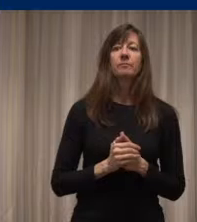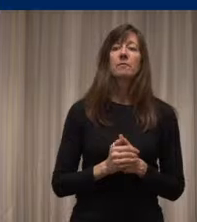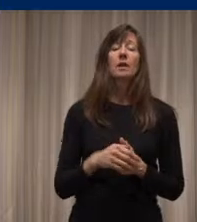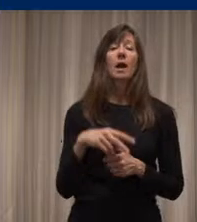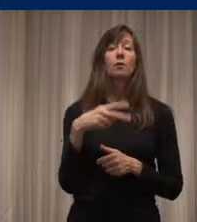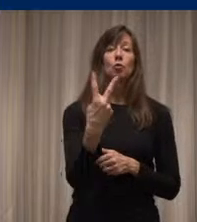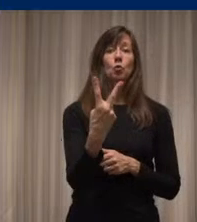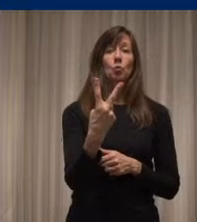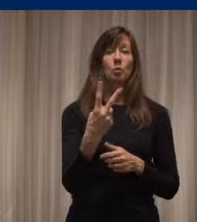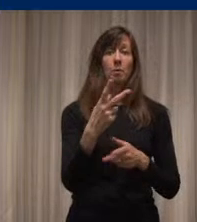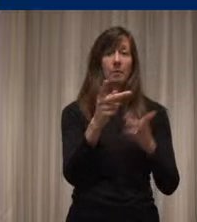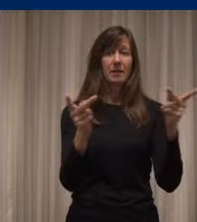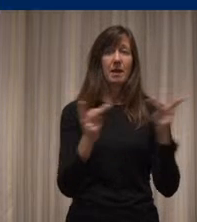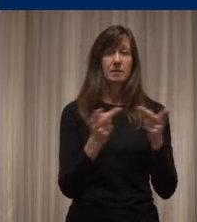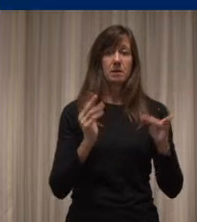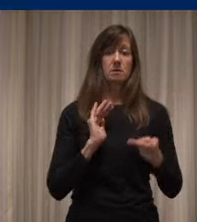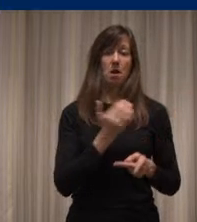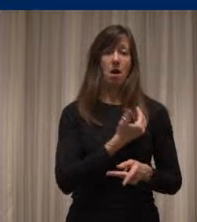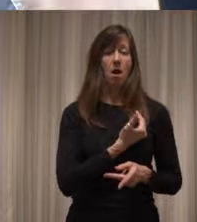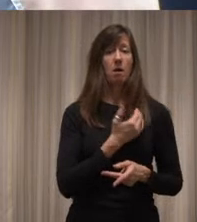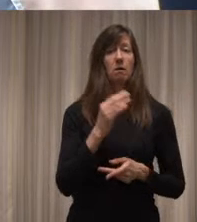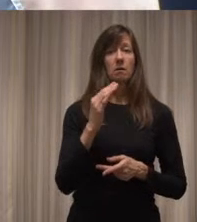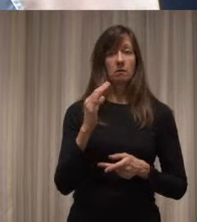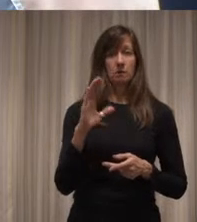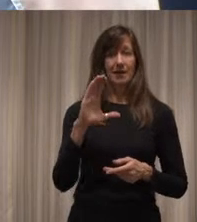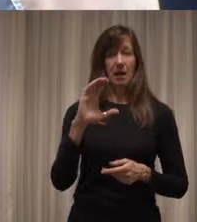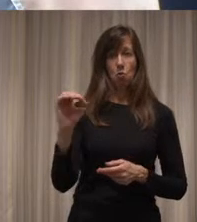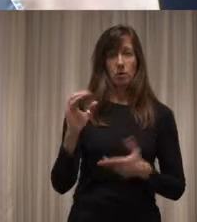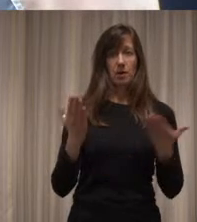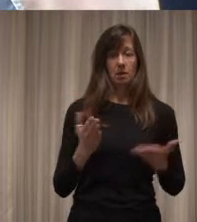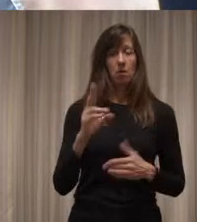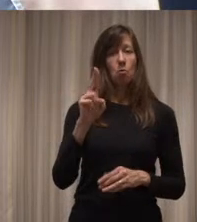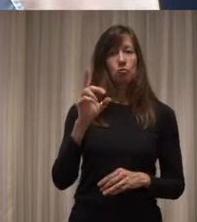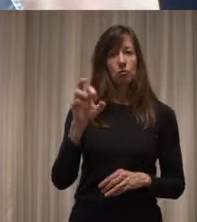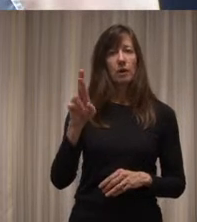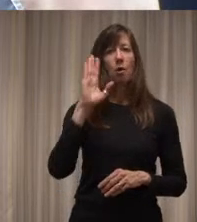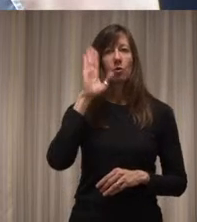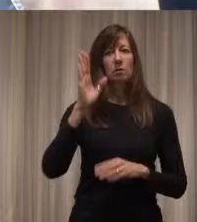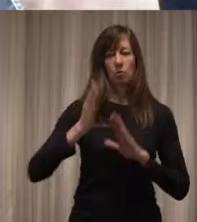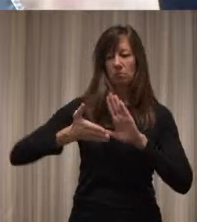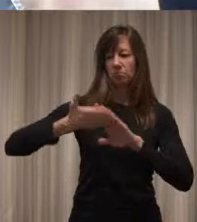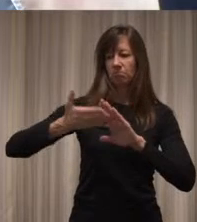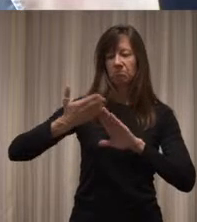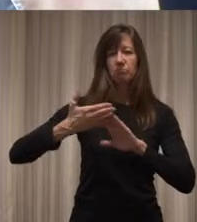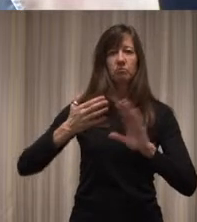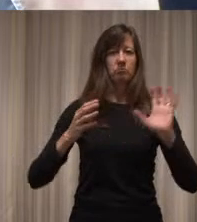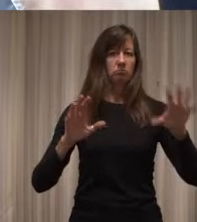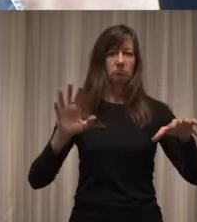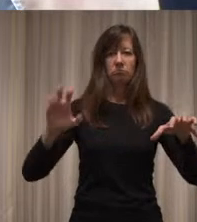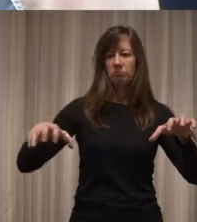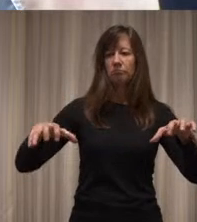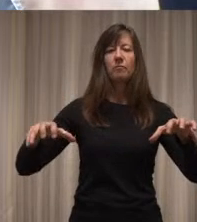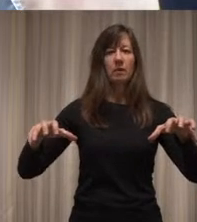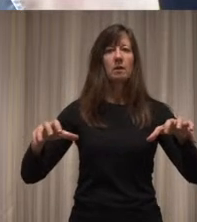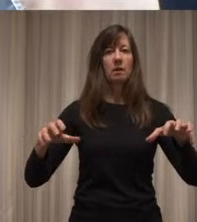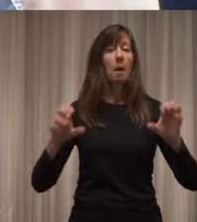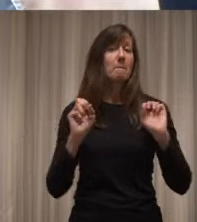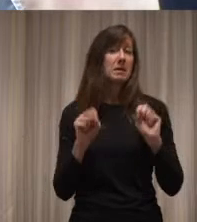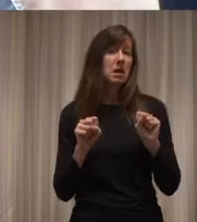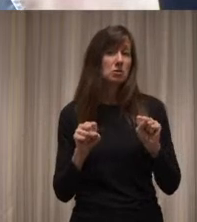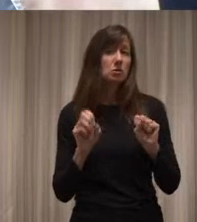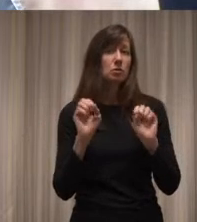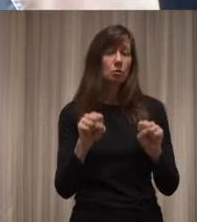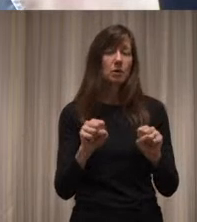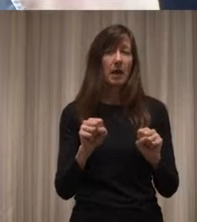as well as a bunch of other places over time in the next few weeks and months that will come online where you will also potentially be able to go to